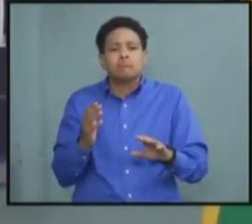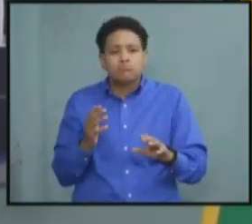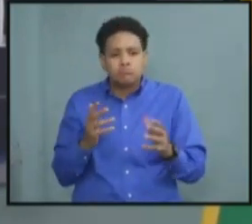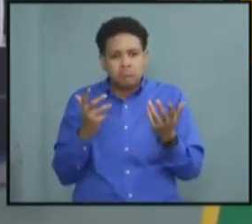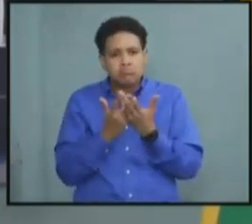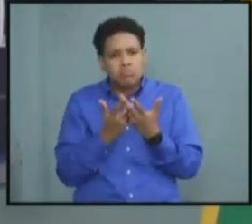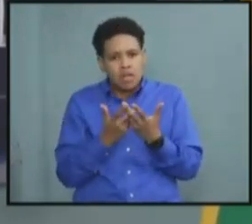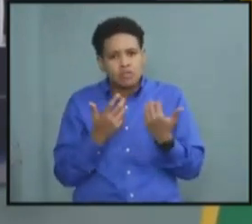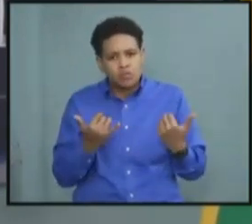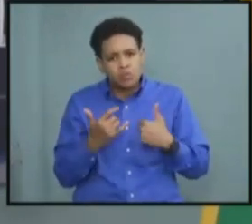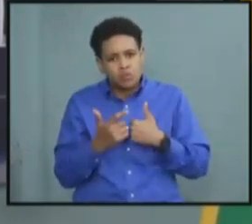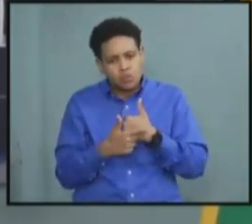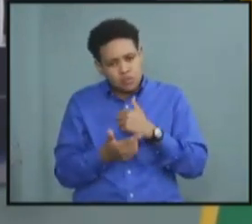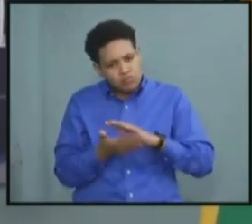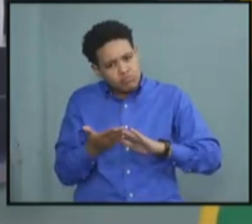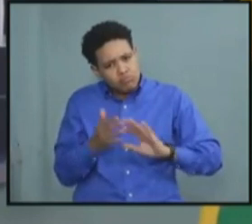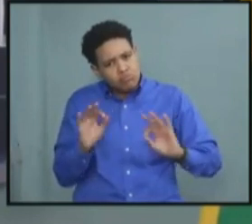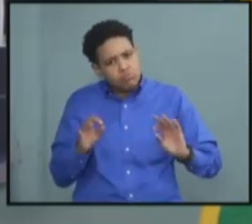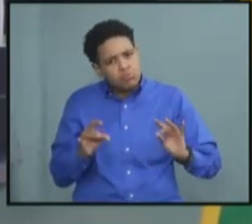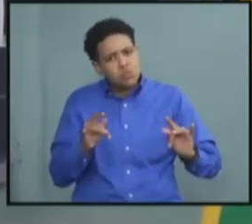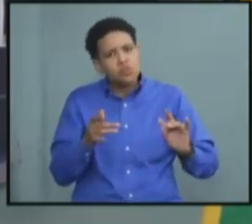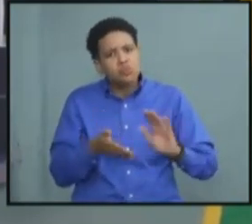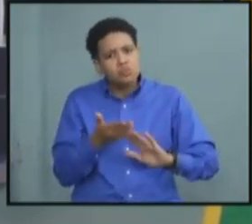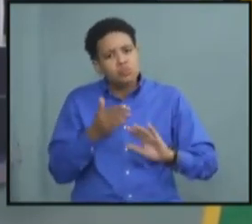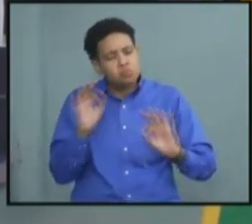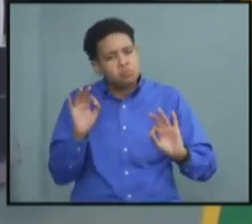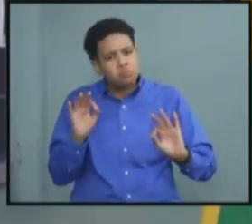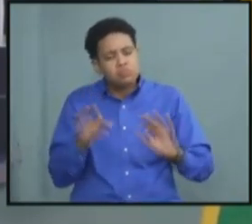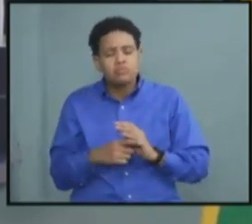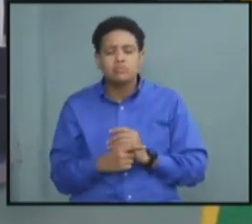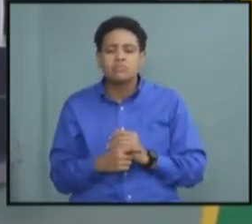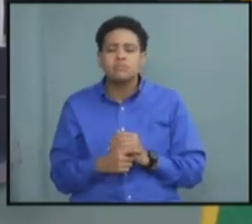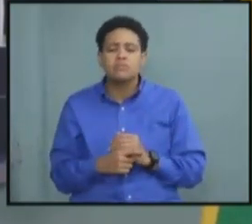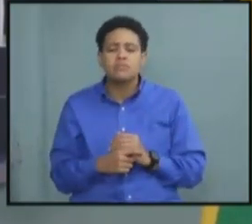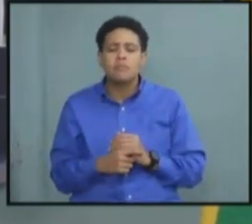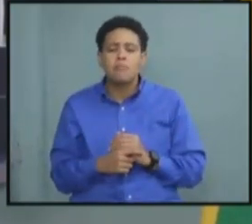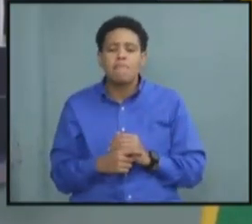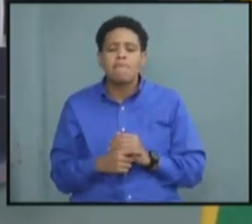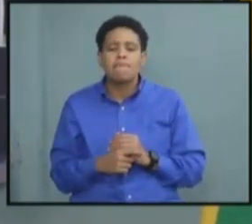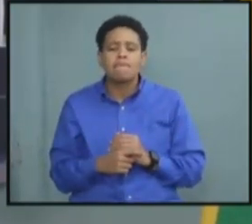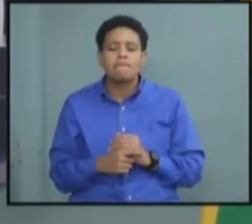specific, Prime Minister, in terms of the